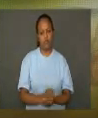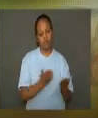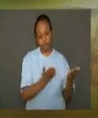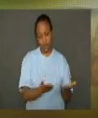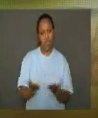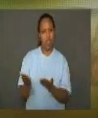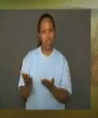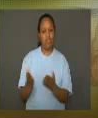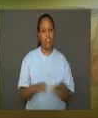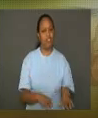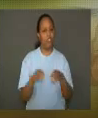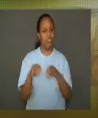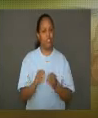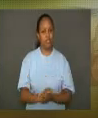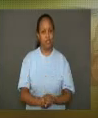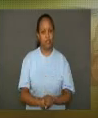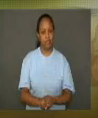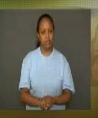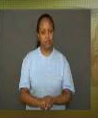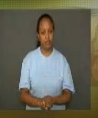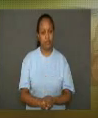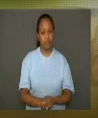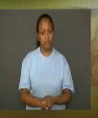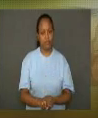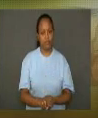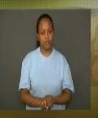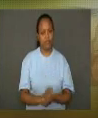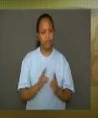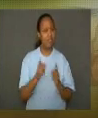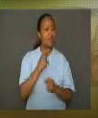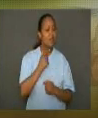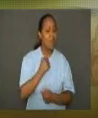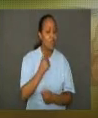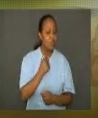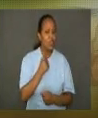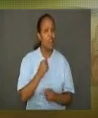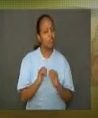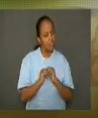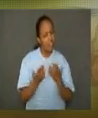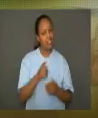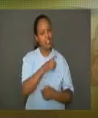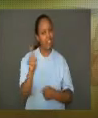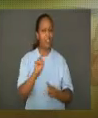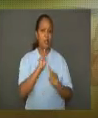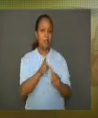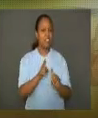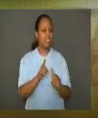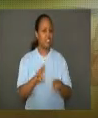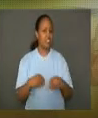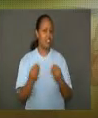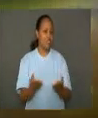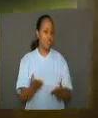Welcome back, students. I am very curious about how you answered these